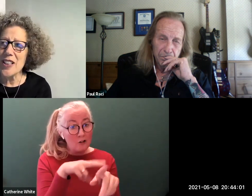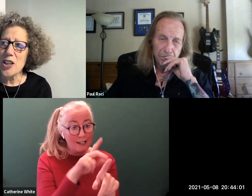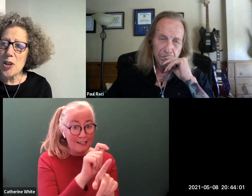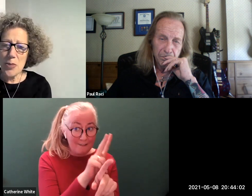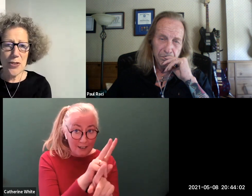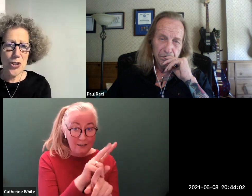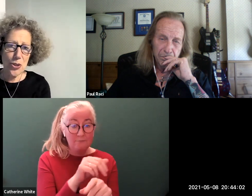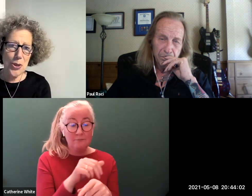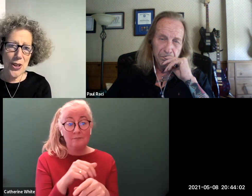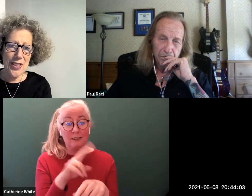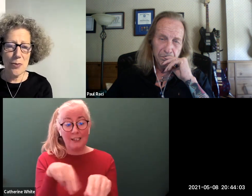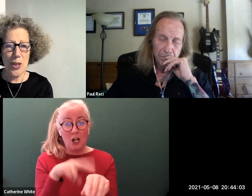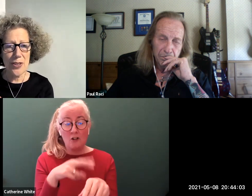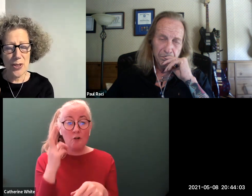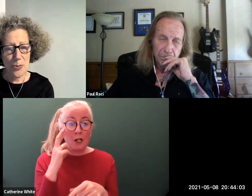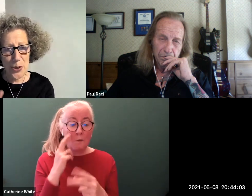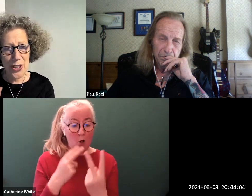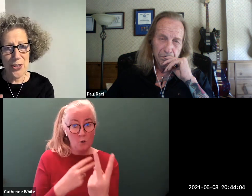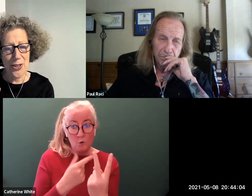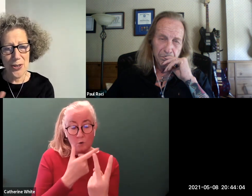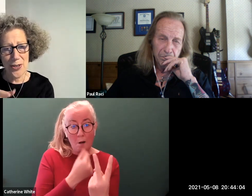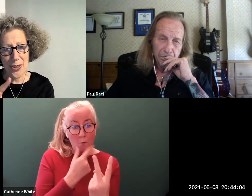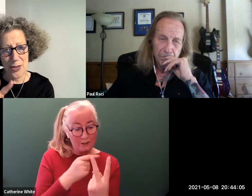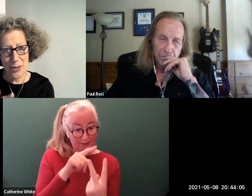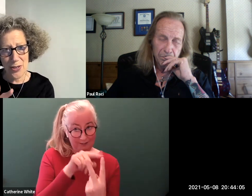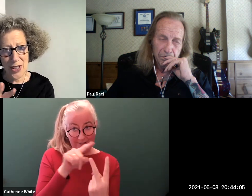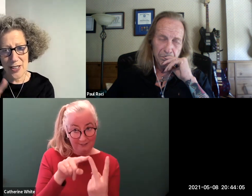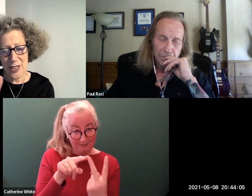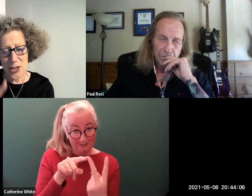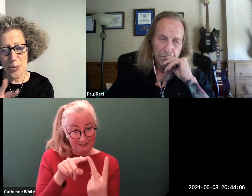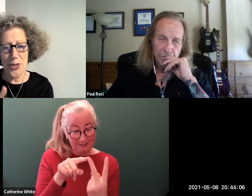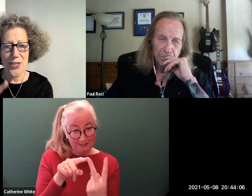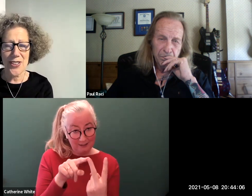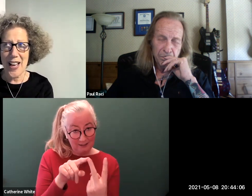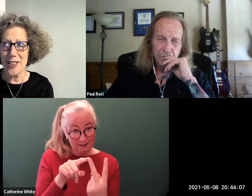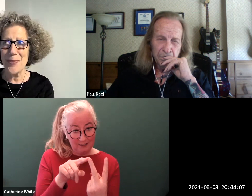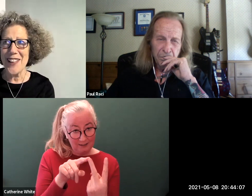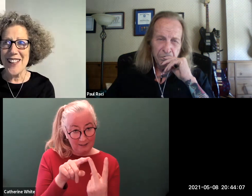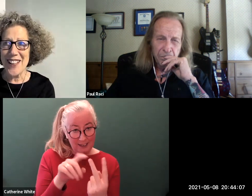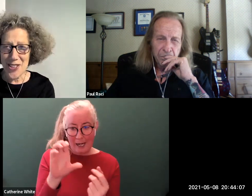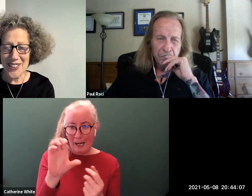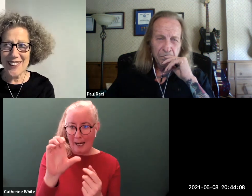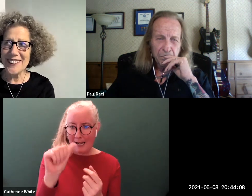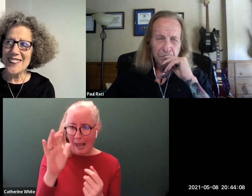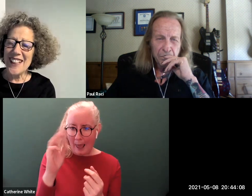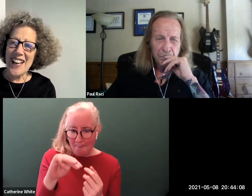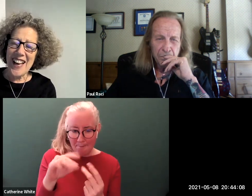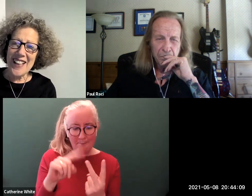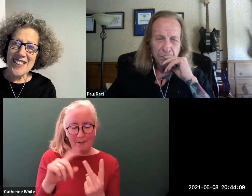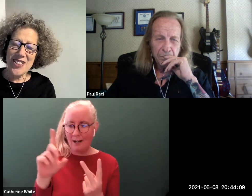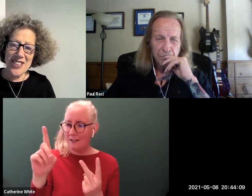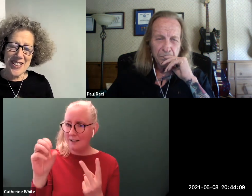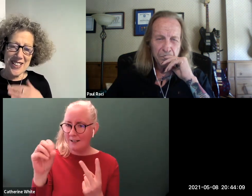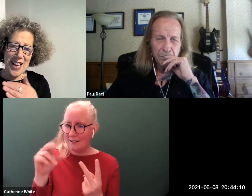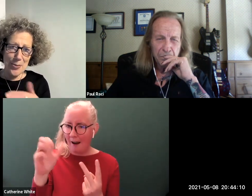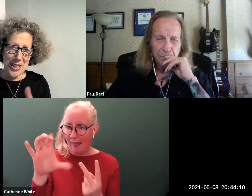network. But of the two boys, and the boy who, the two boys, Callum and Donica,